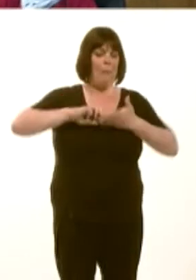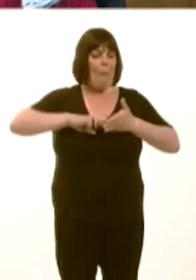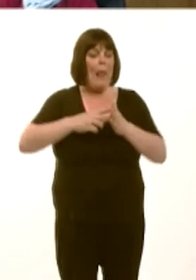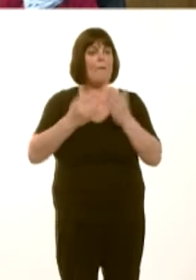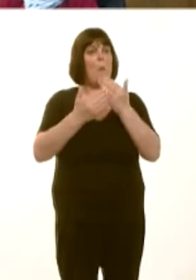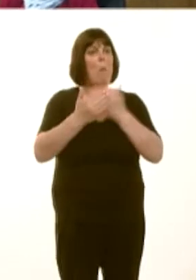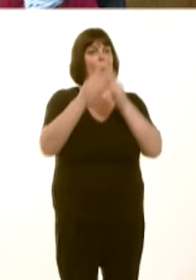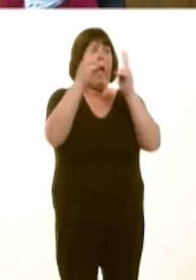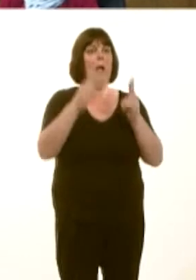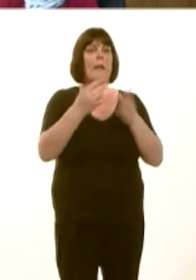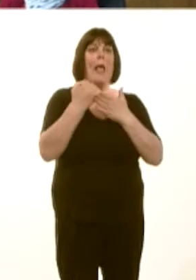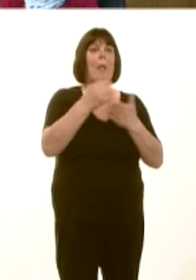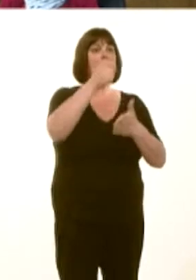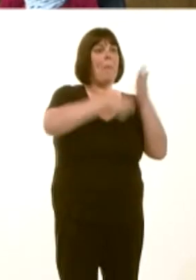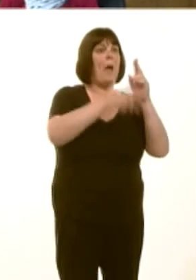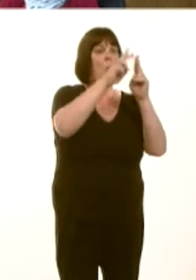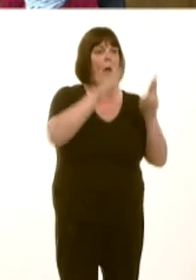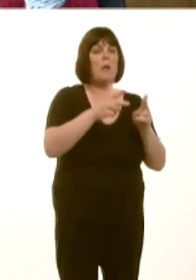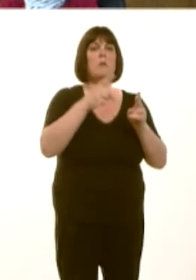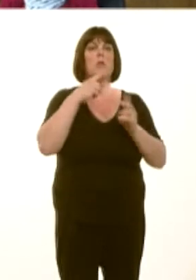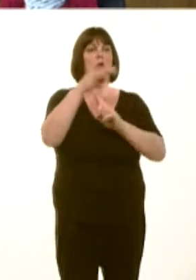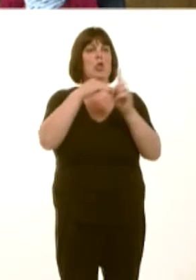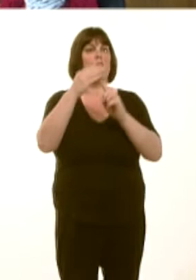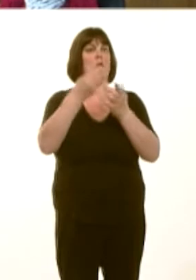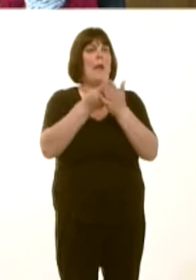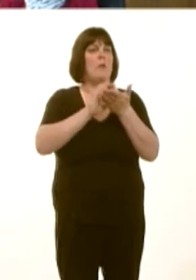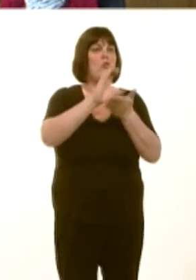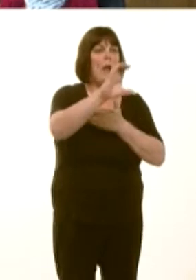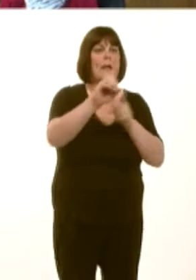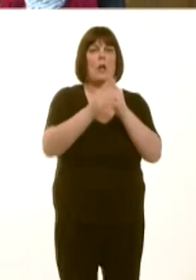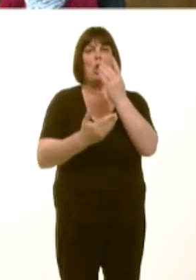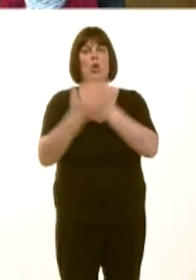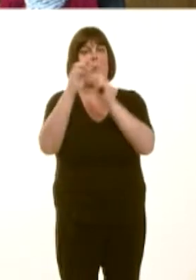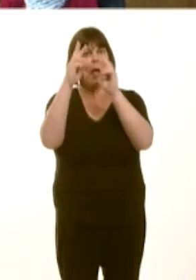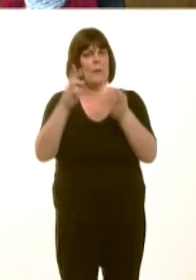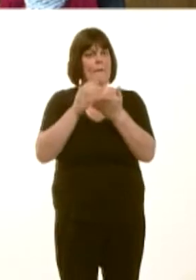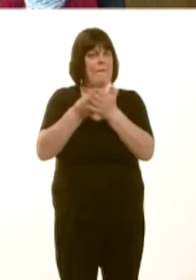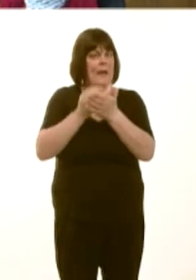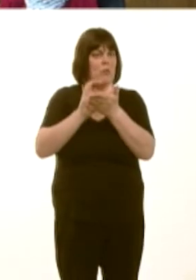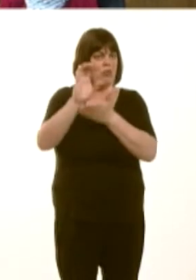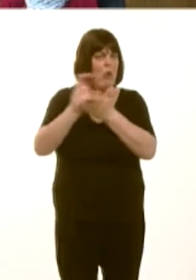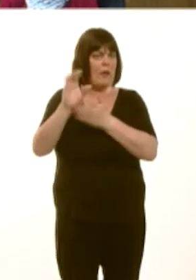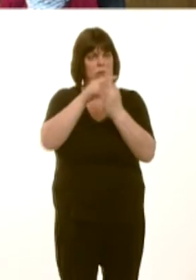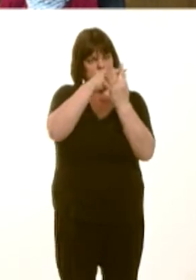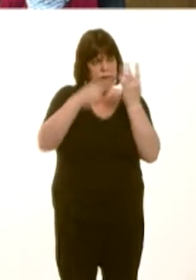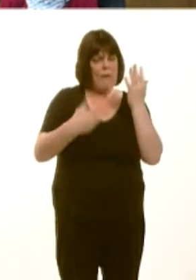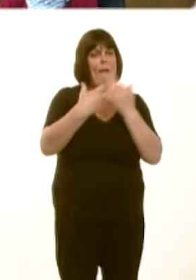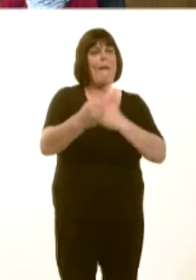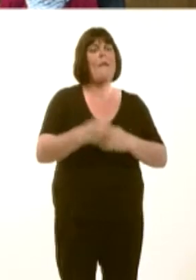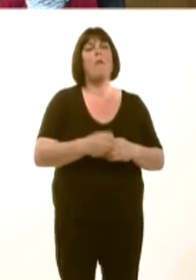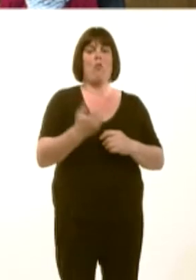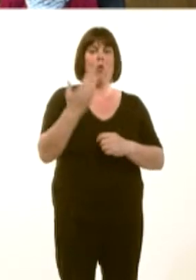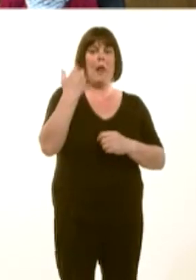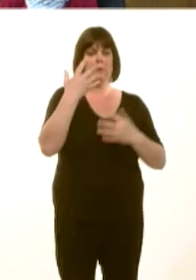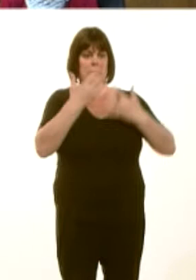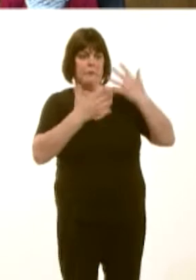Buy Wales, the social housing grant programme, reforming the planning system and the new housing finance grant. And the latest statistics show that